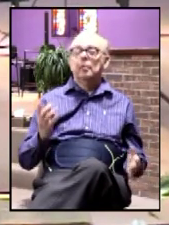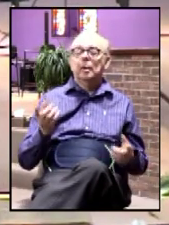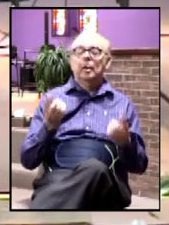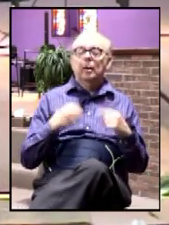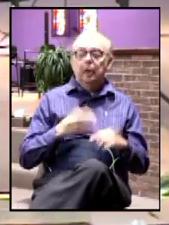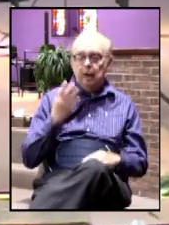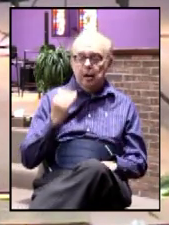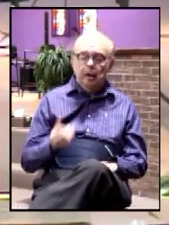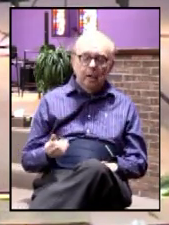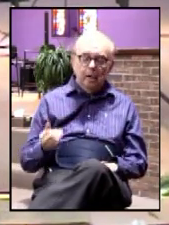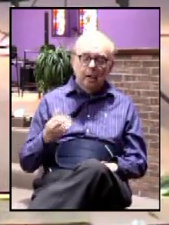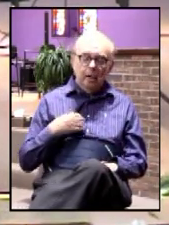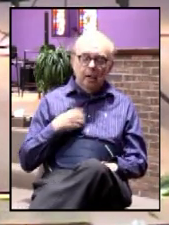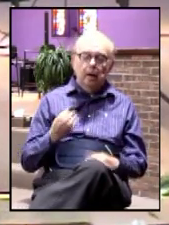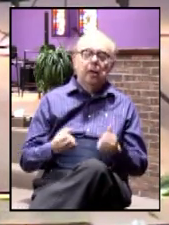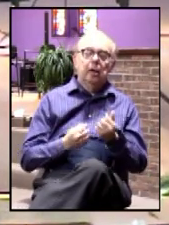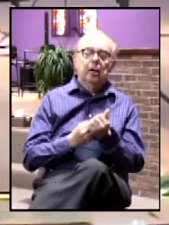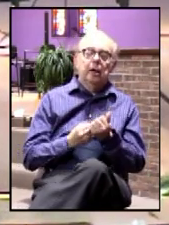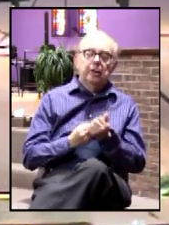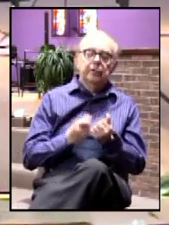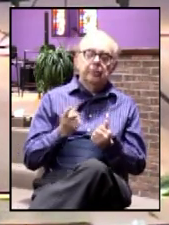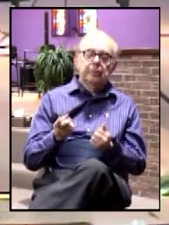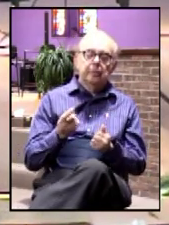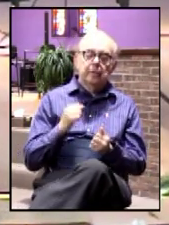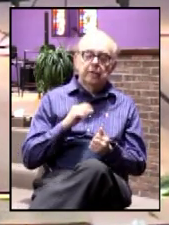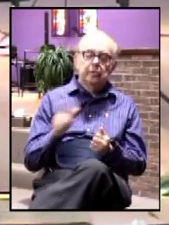I come here because I get support from you all that you love me.